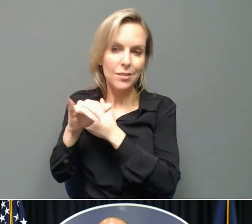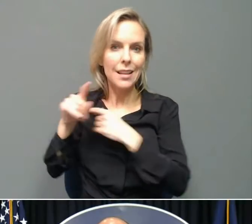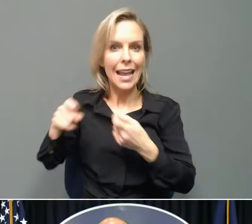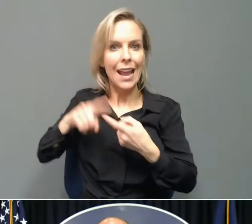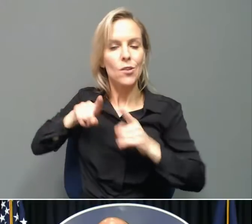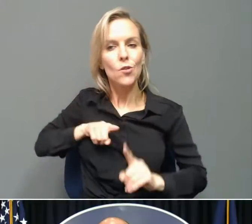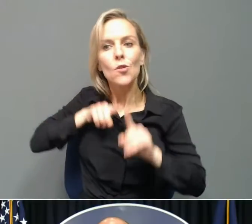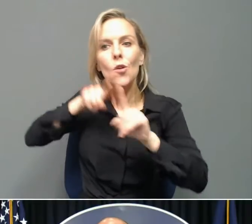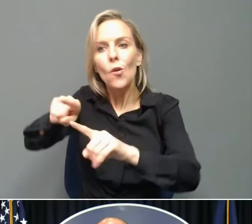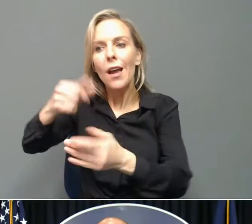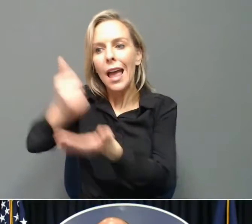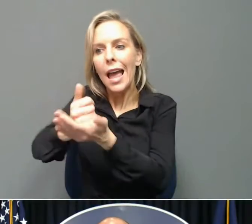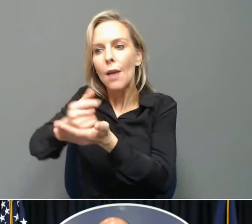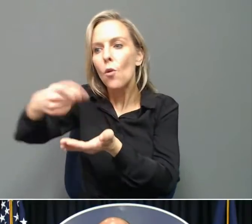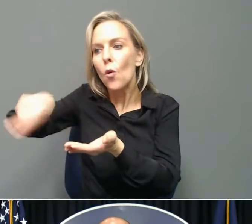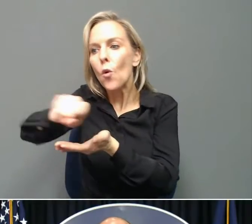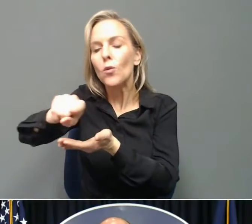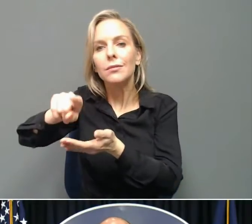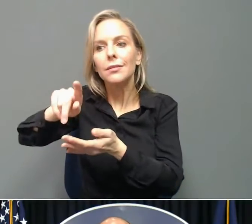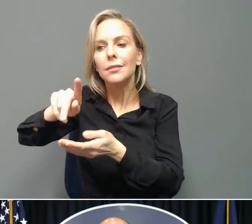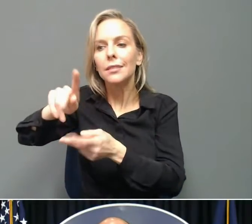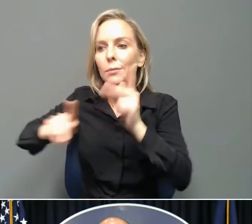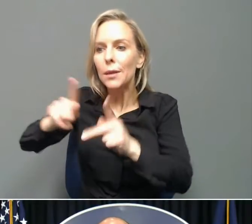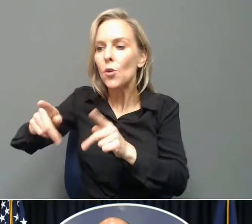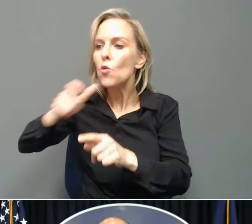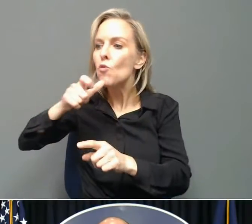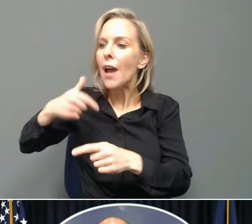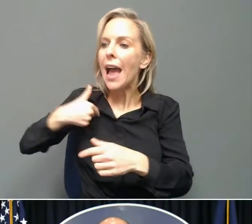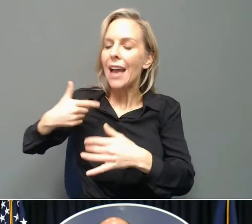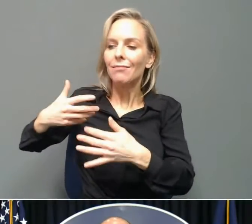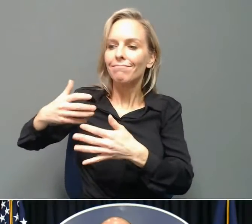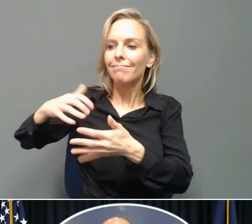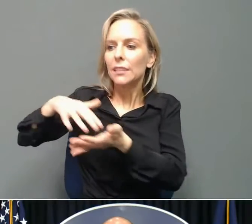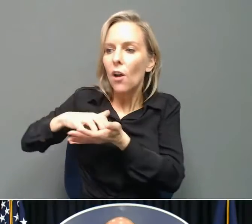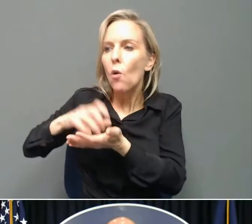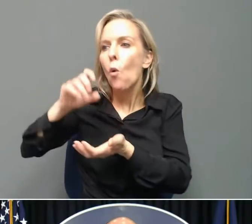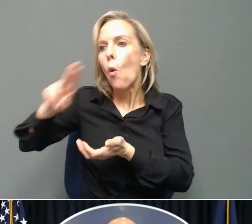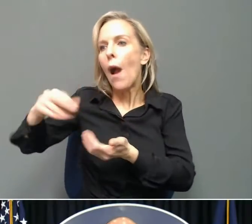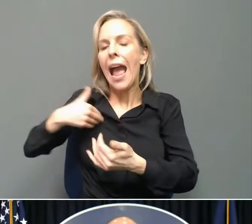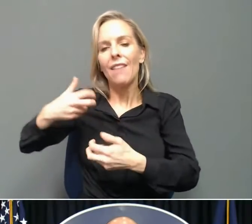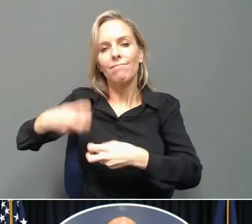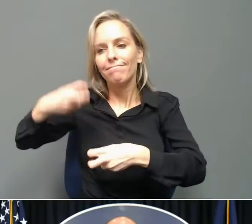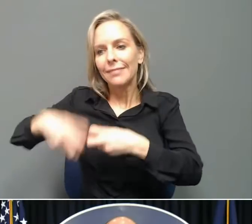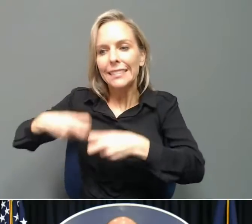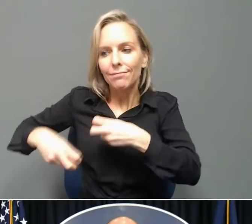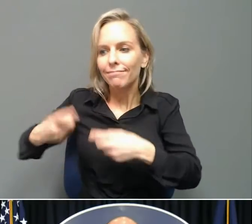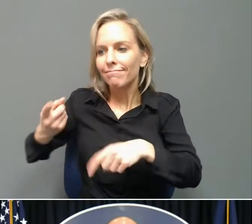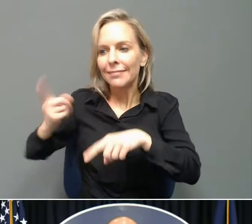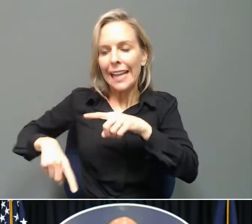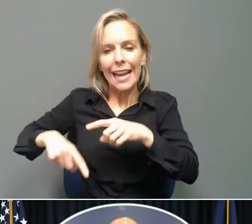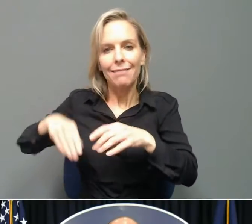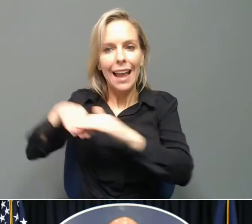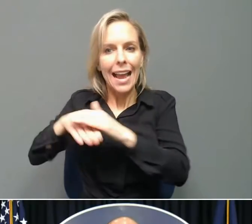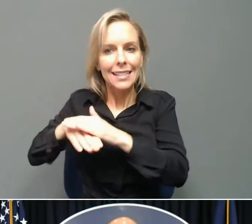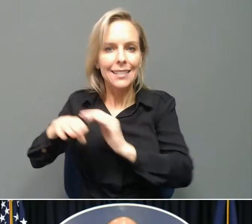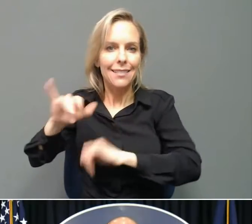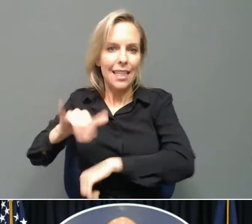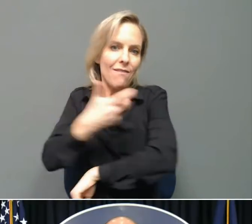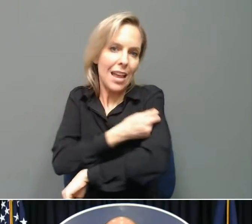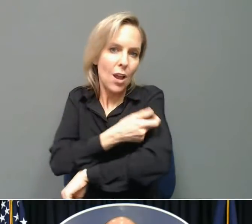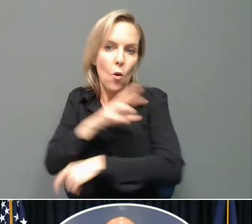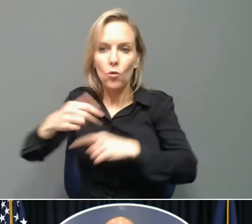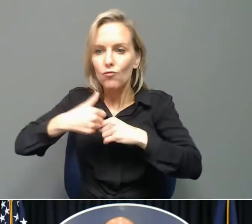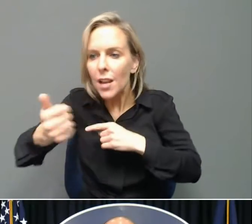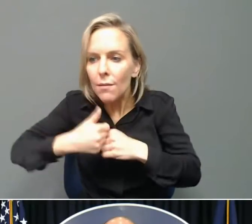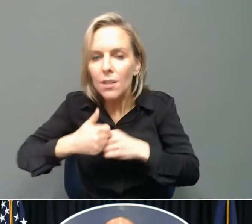populations who otherwise might have a more difficult time getting access to the vaccine. And so please remember, the health departments have some